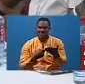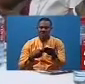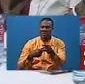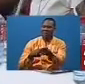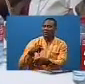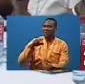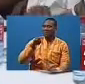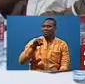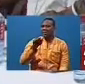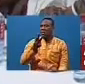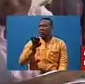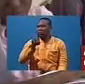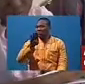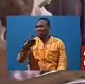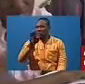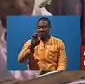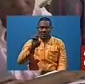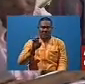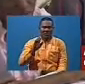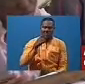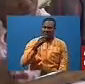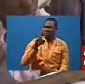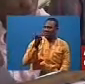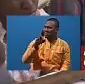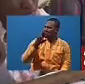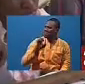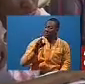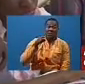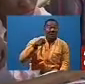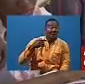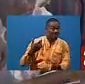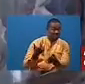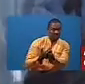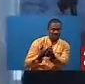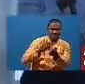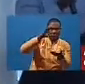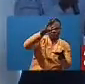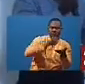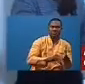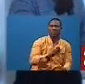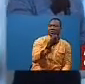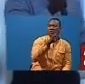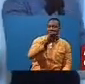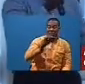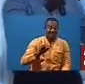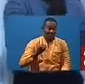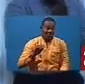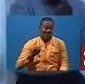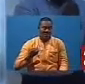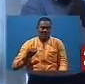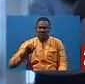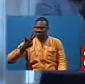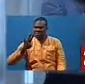Mr. Maugbe, observed that reportage on NRE in Ghana fell from 11% in 2011